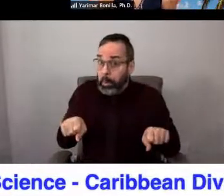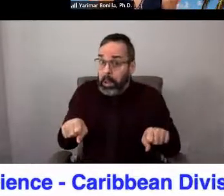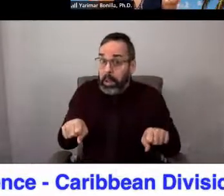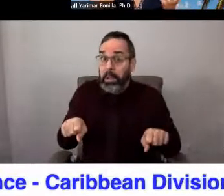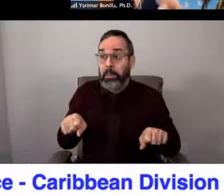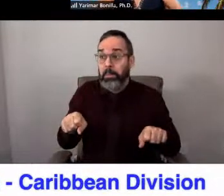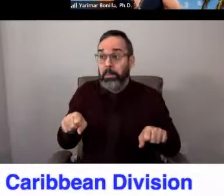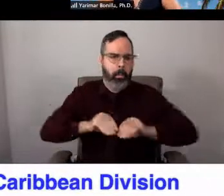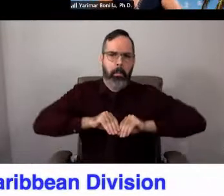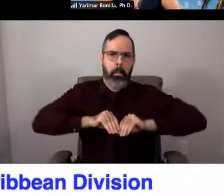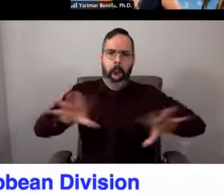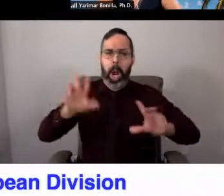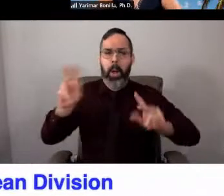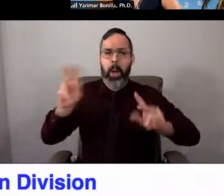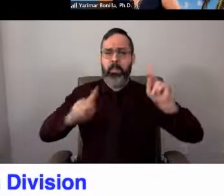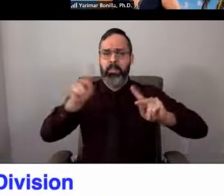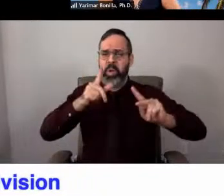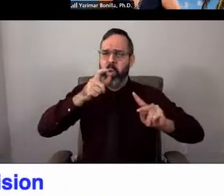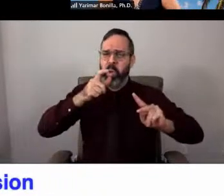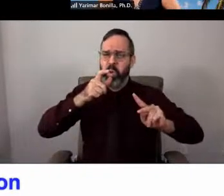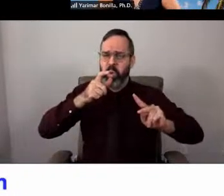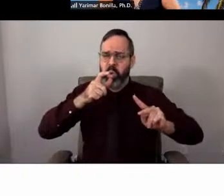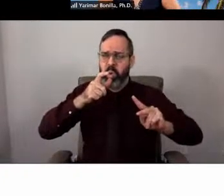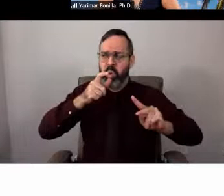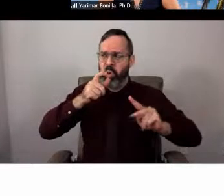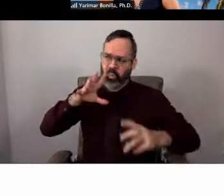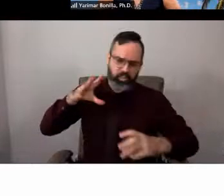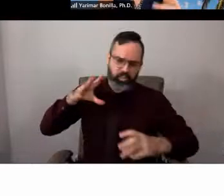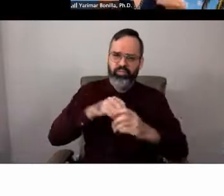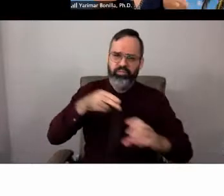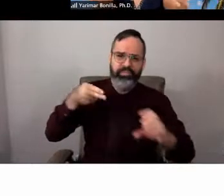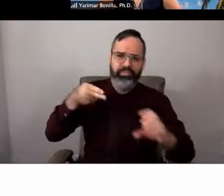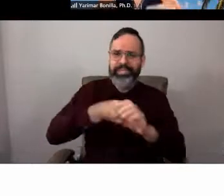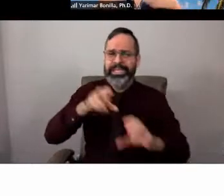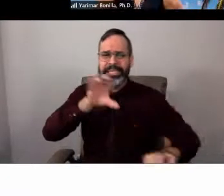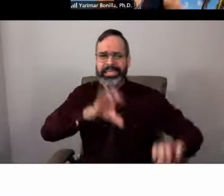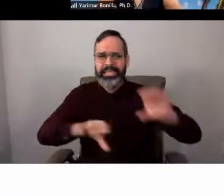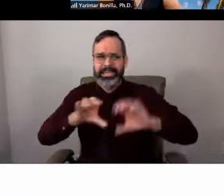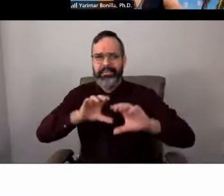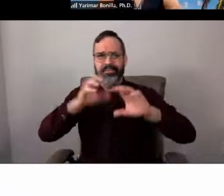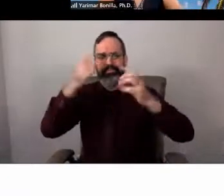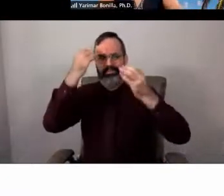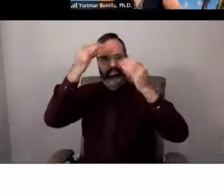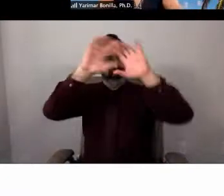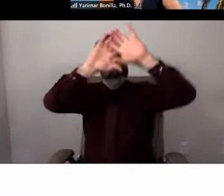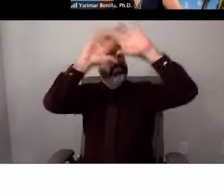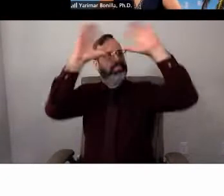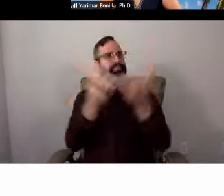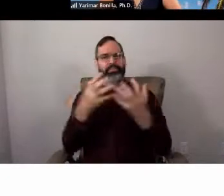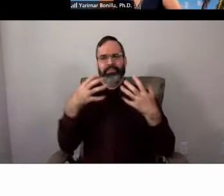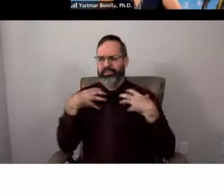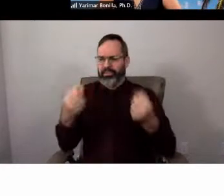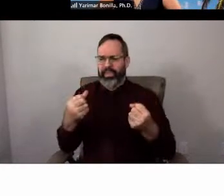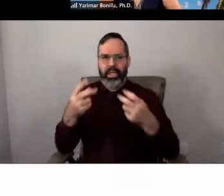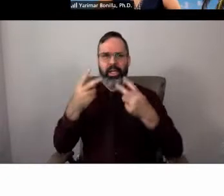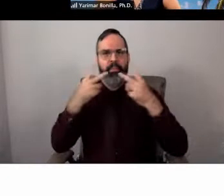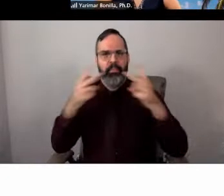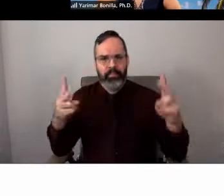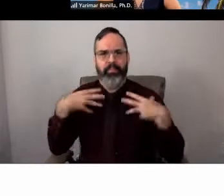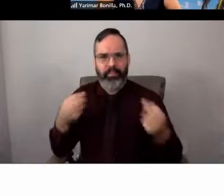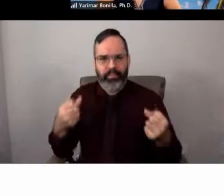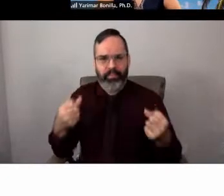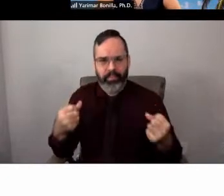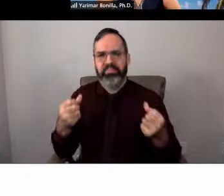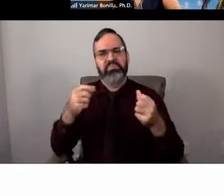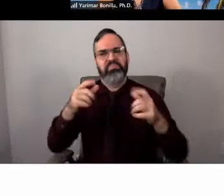coming into the sciences and thinking more about global health, public health, etc. But we have to do